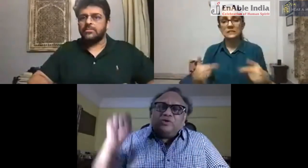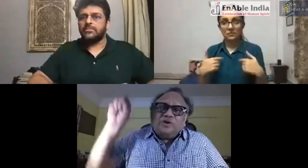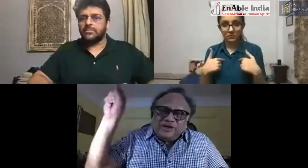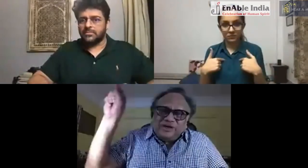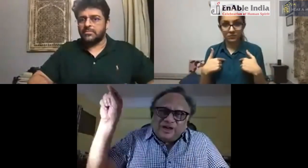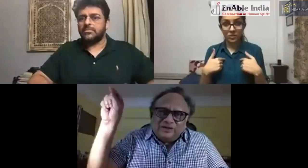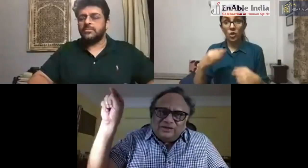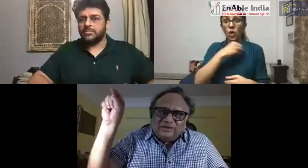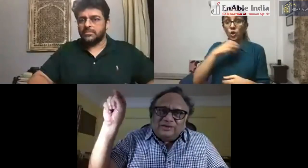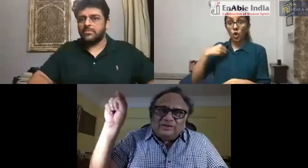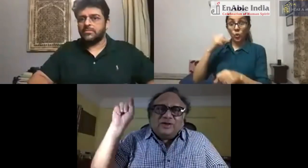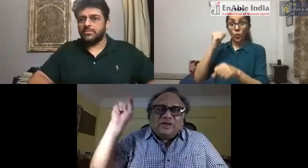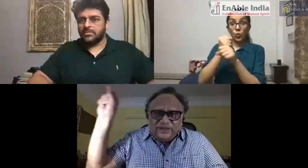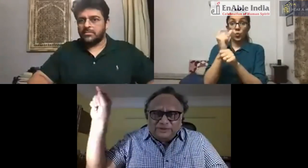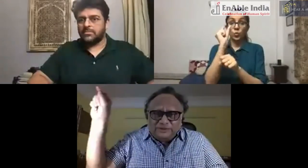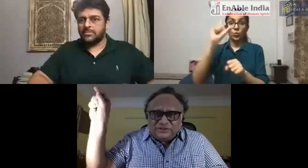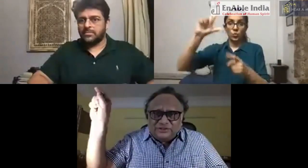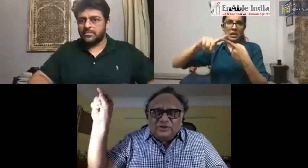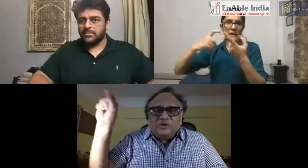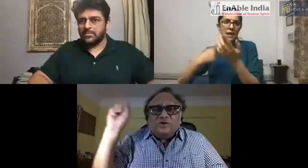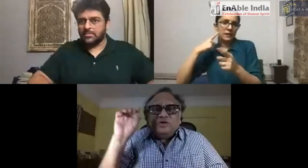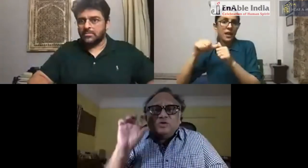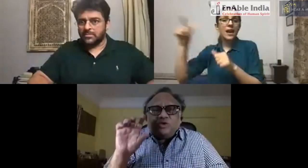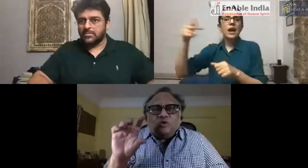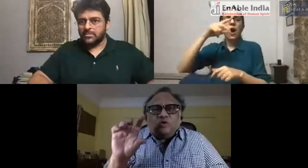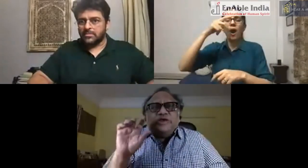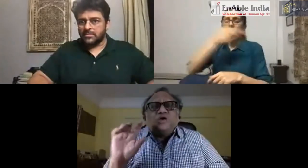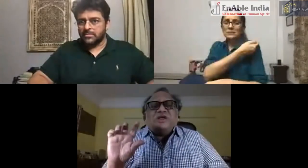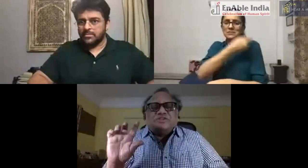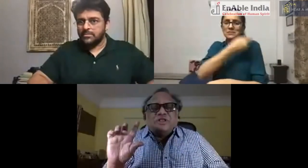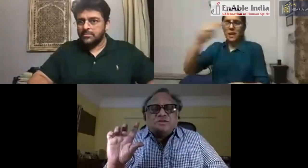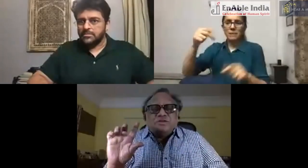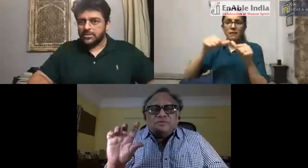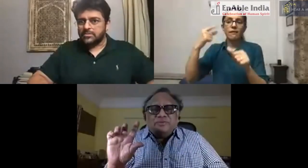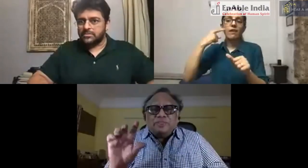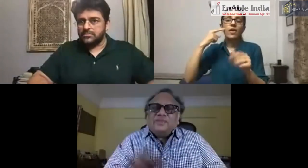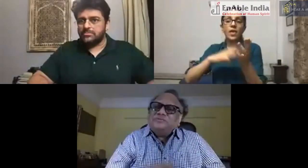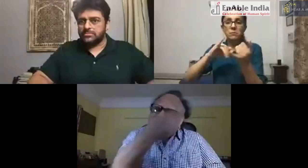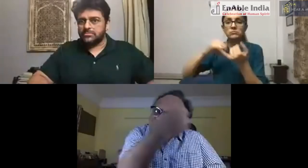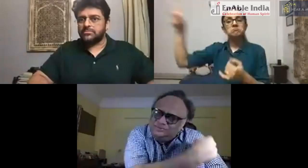Dr. Guleria aims only Covaxin.